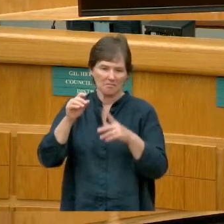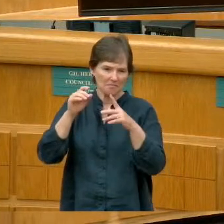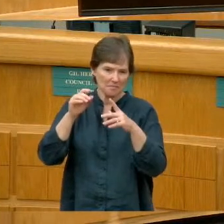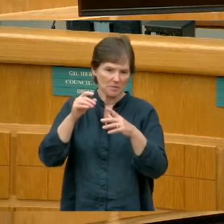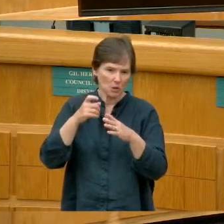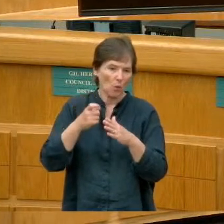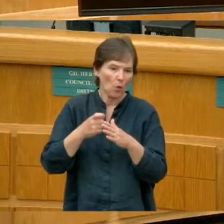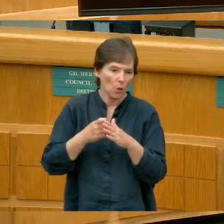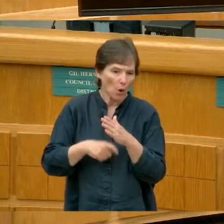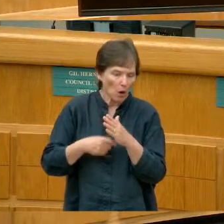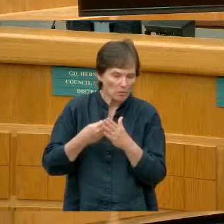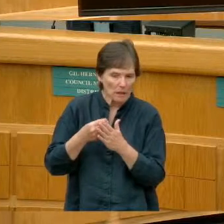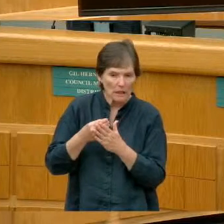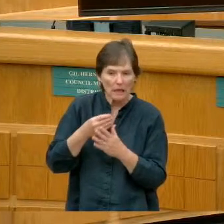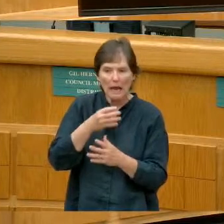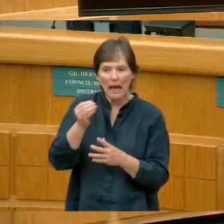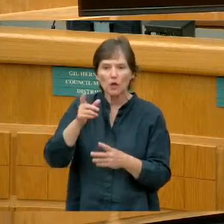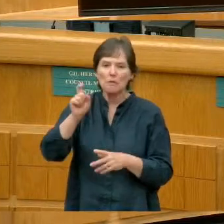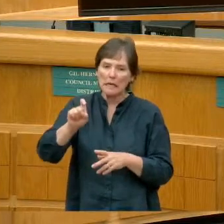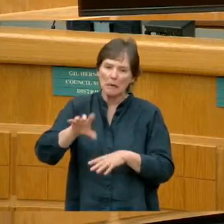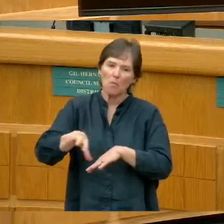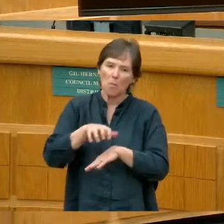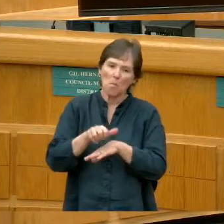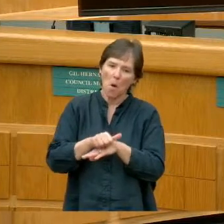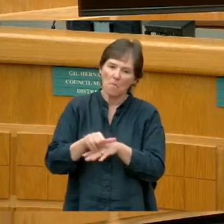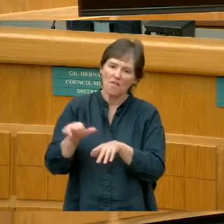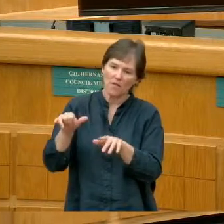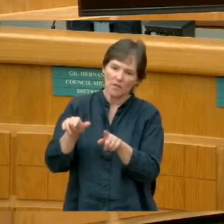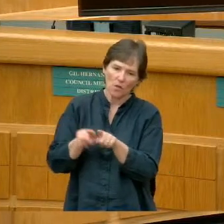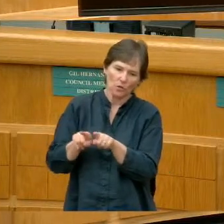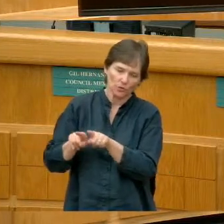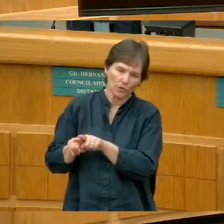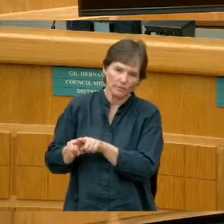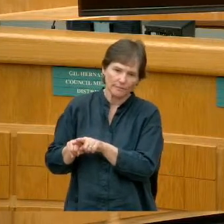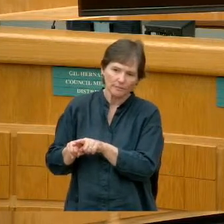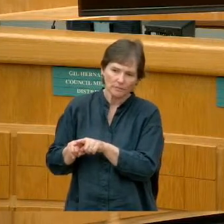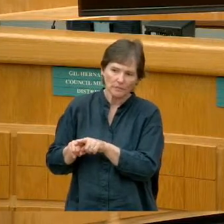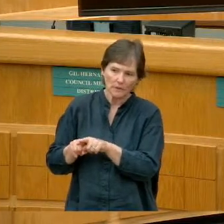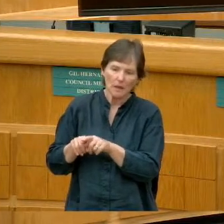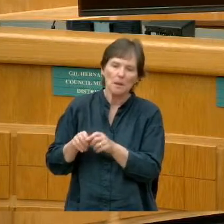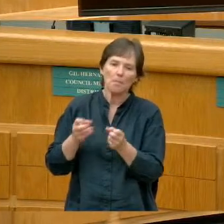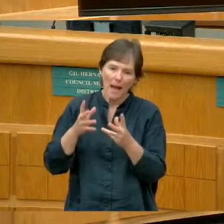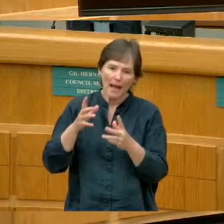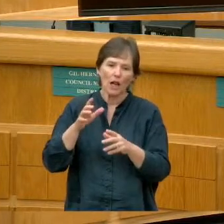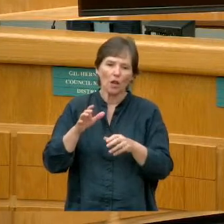by looking up the actual entity. They have numerous testing locations.